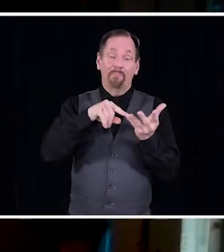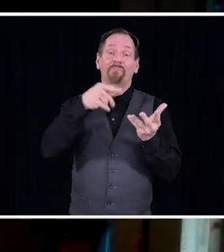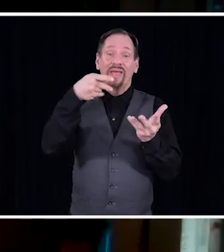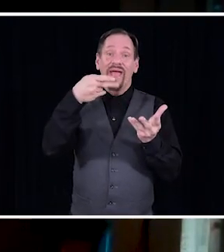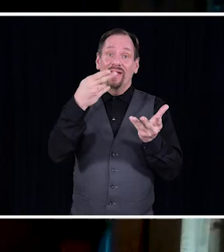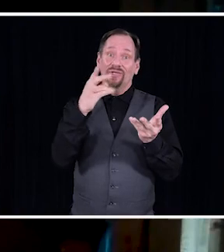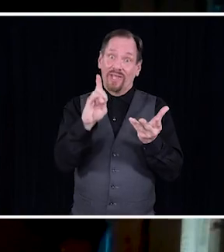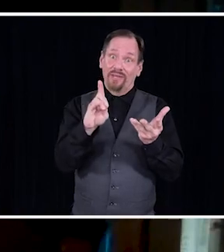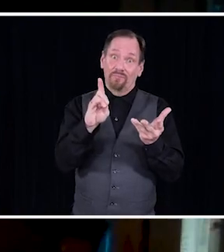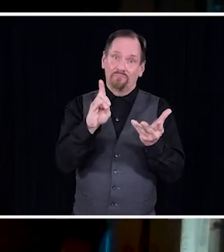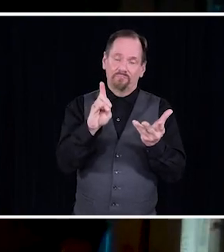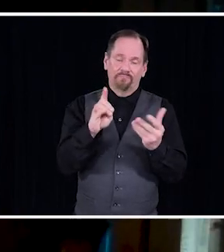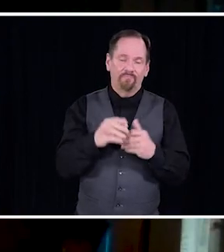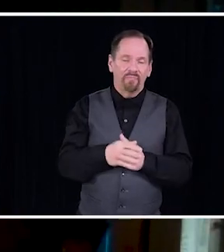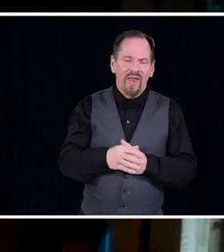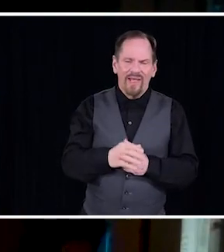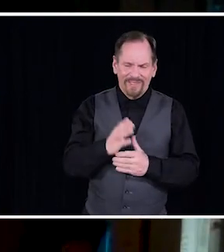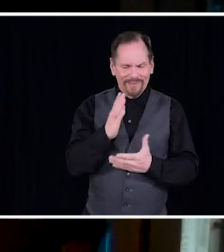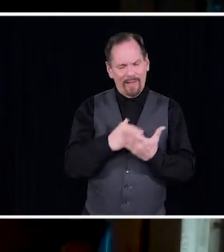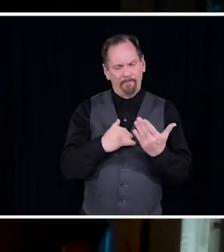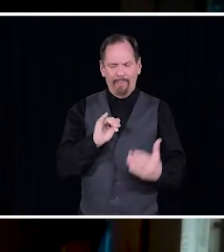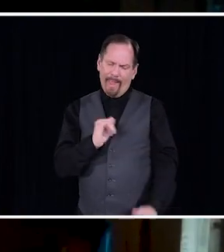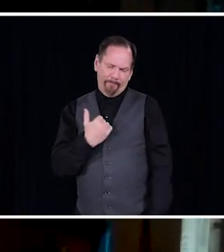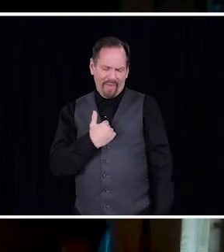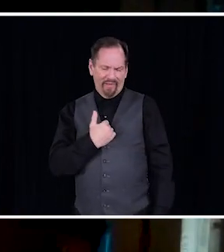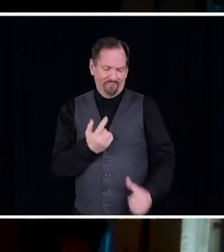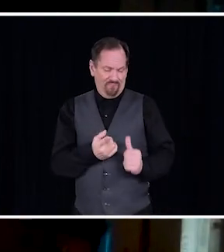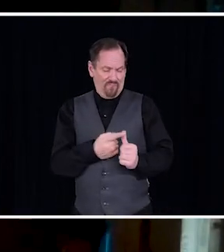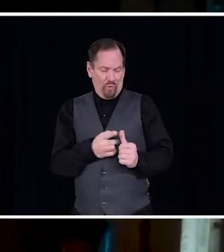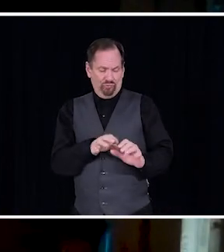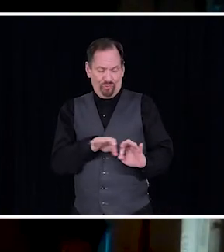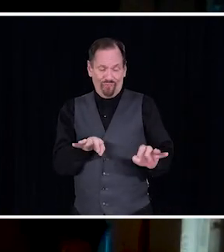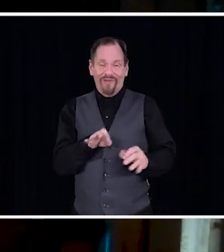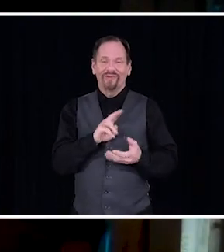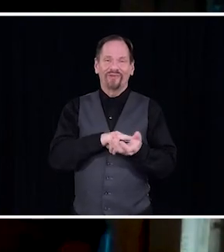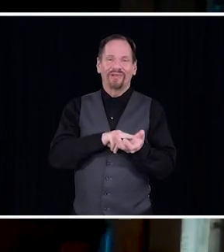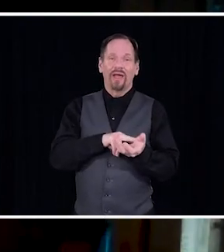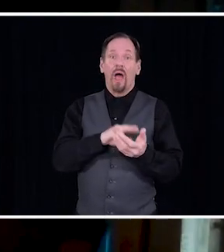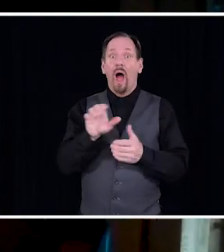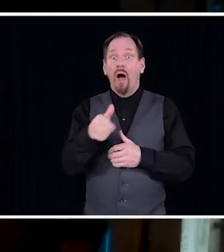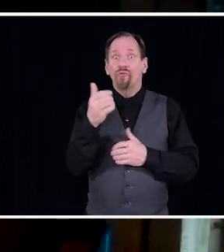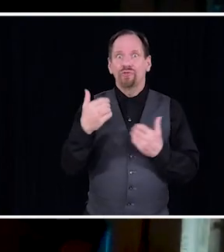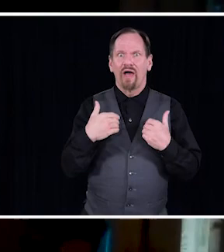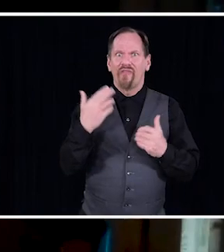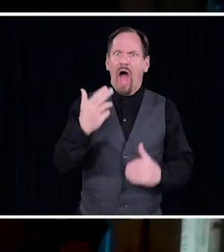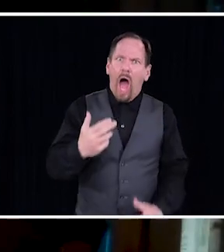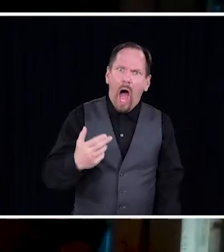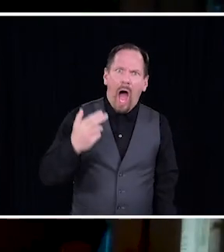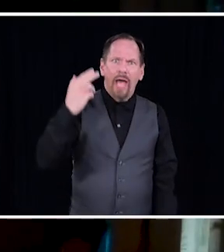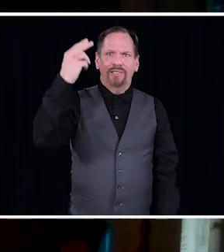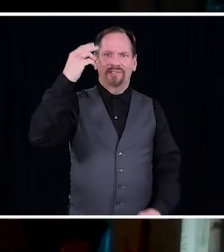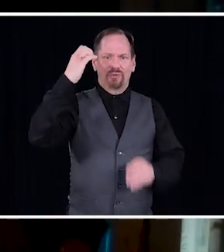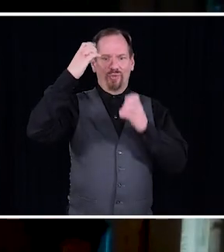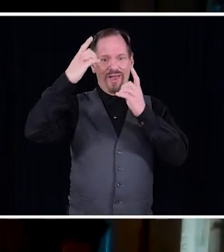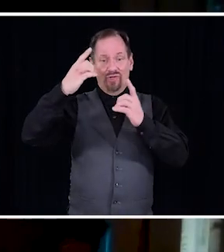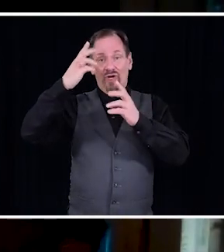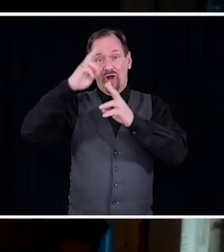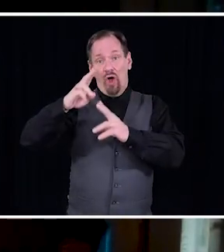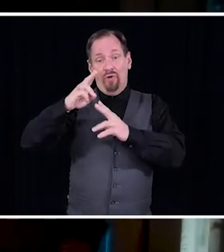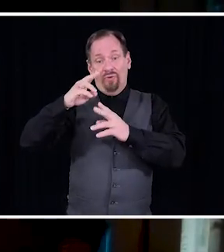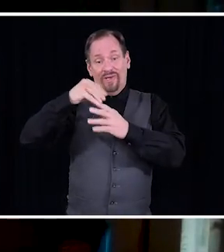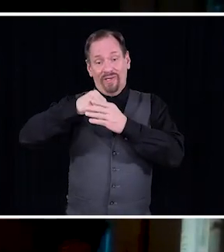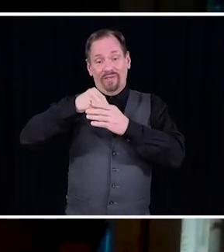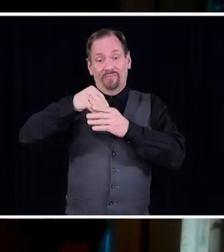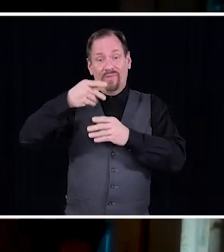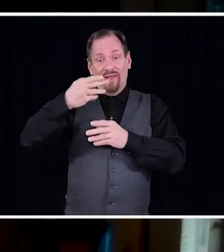are obtaining their first degree in nursing. Others have obtained the highest education and honor one can obtain in the field of nursing.